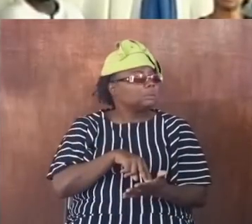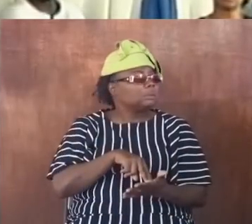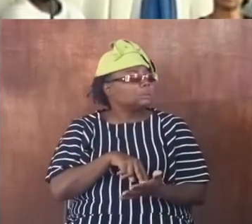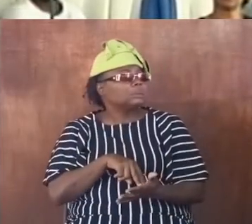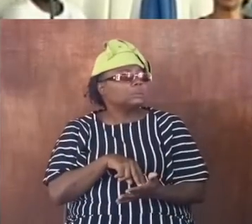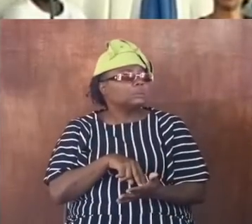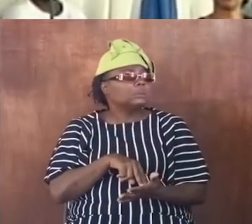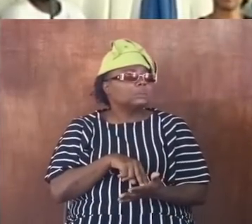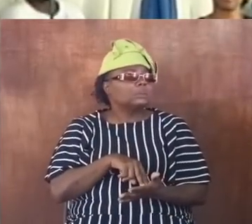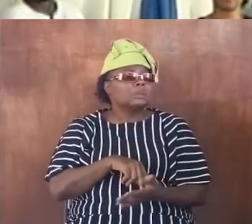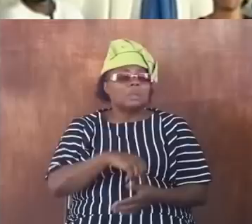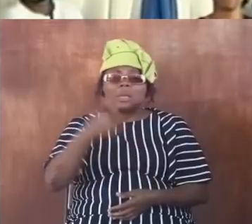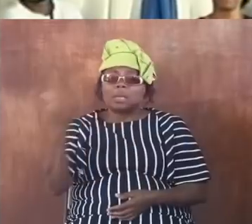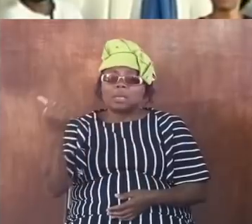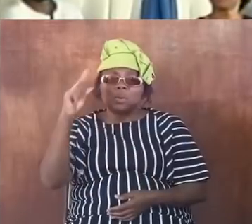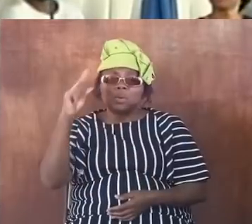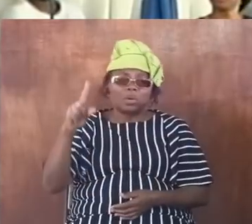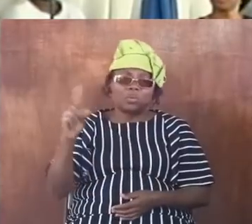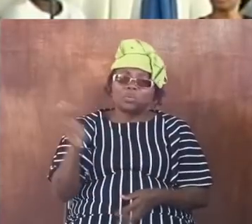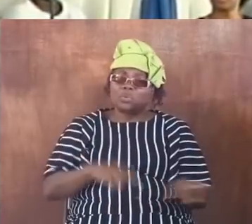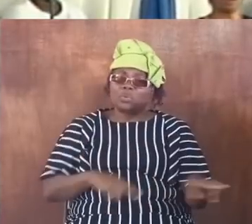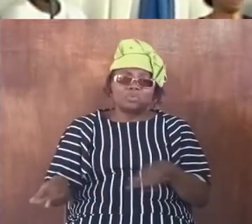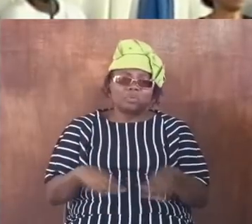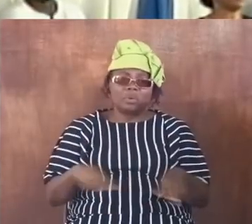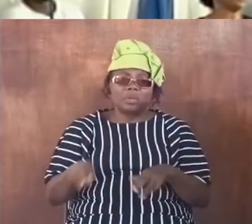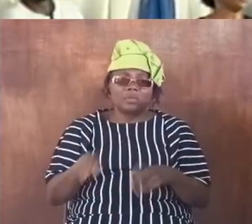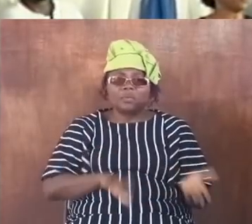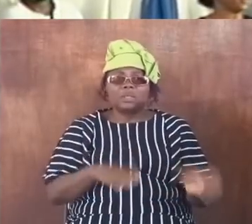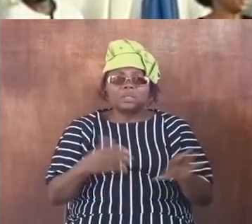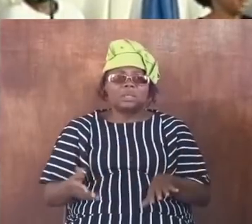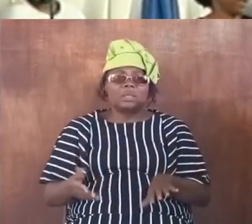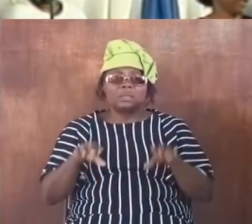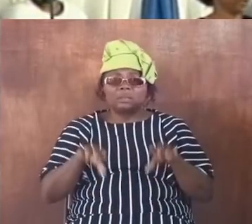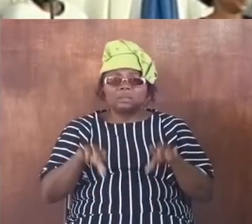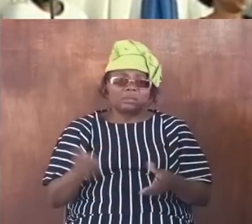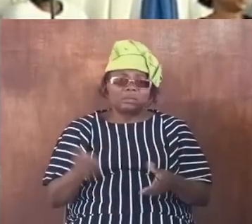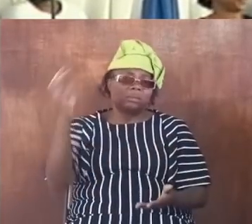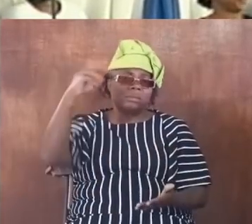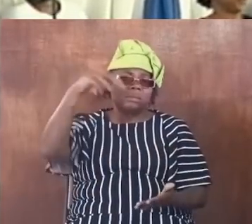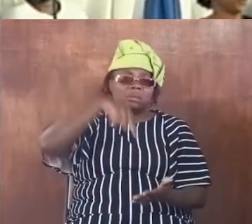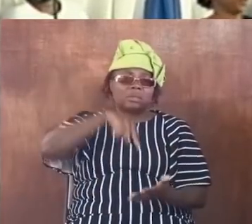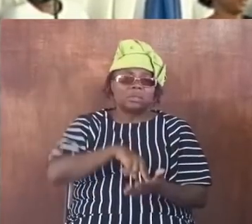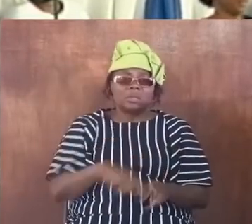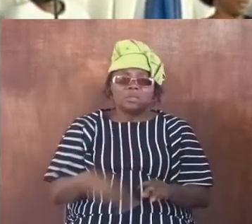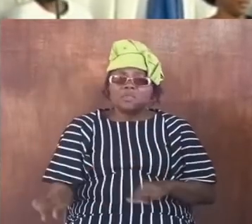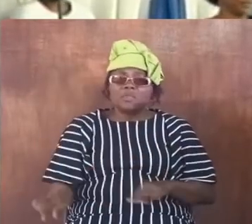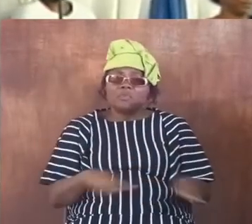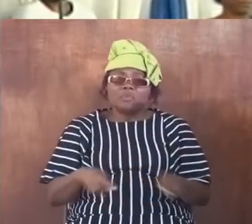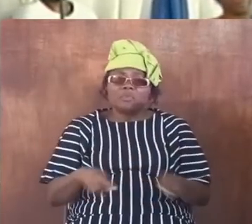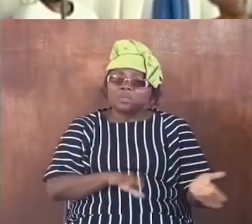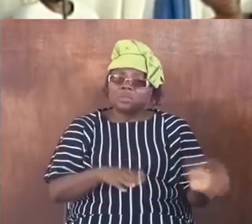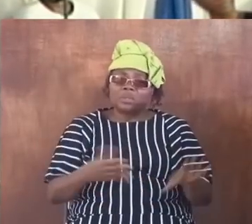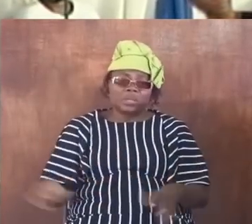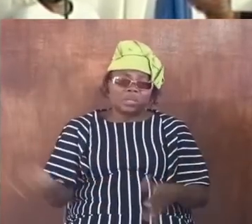Anybody here that is ready for death, can you stand? If you are ready to die, stand.